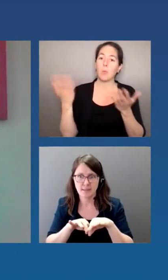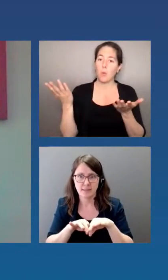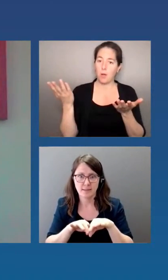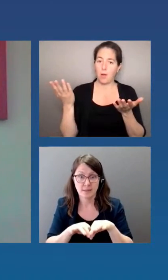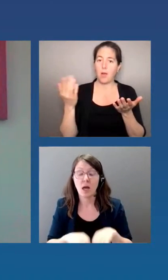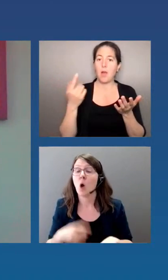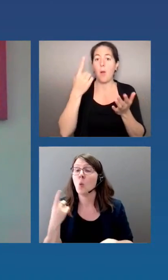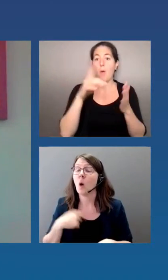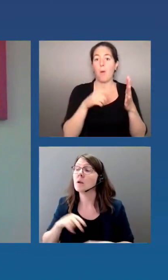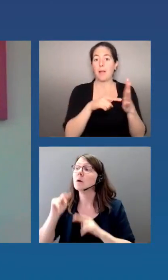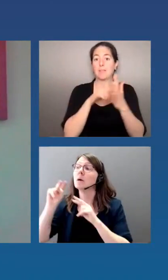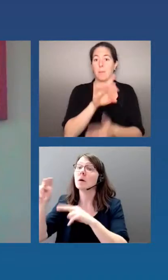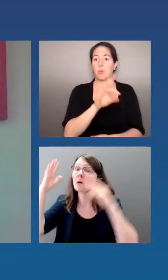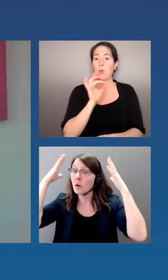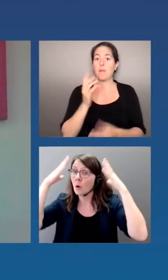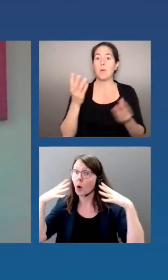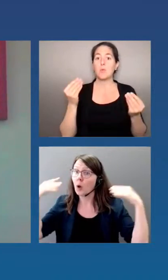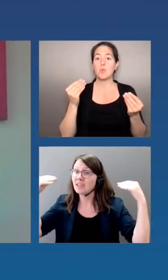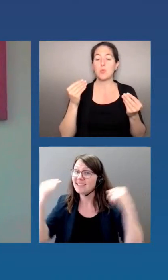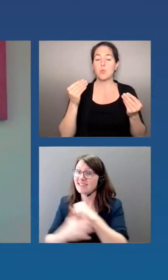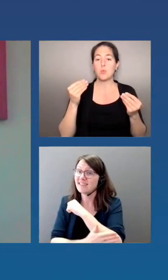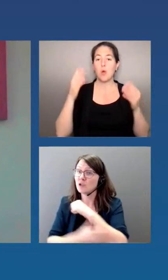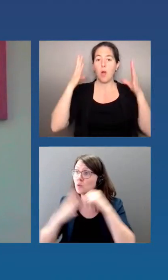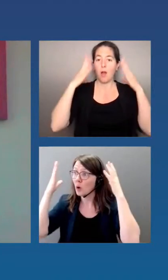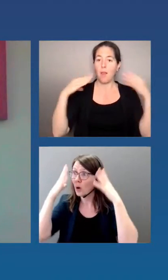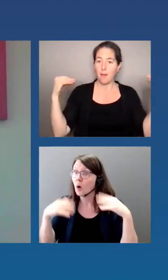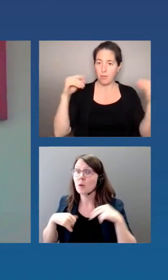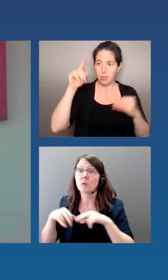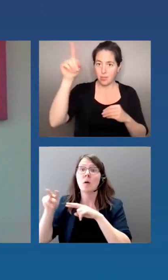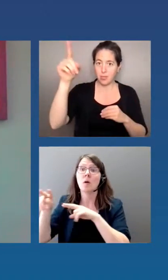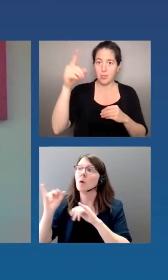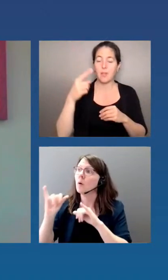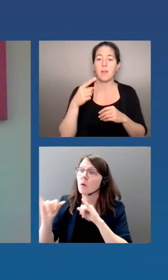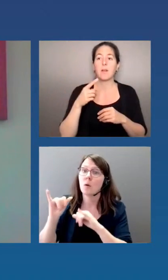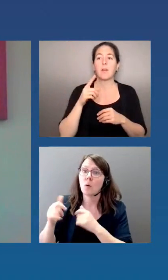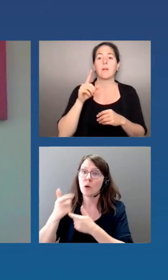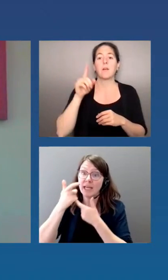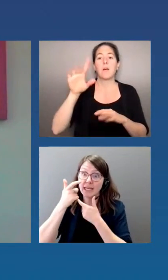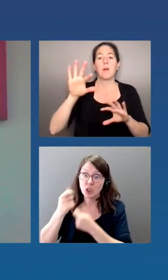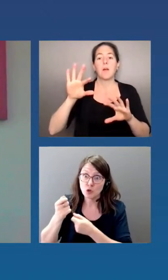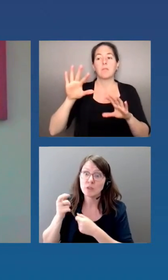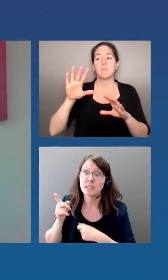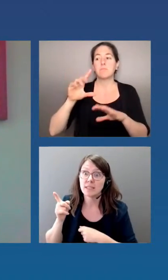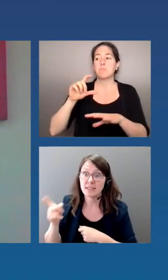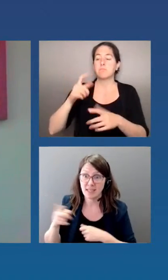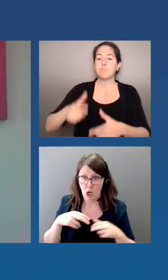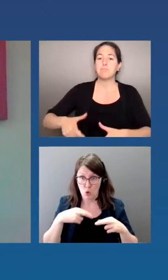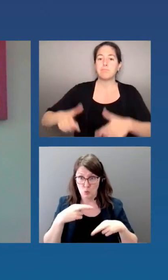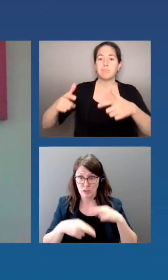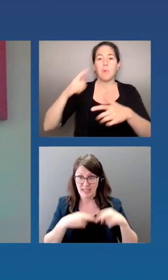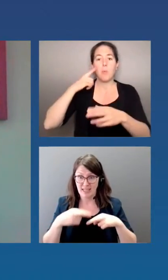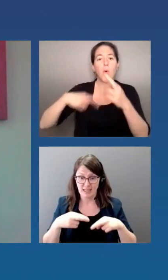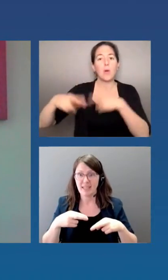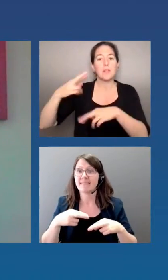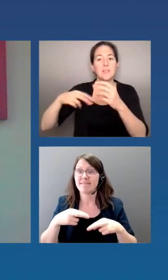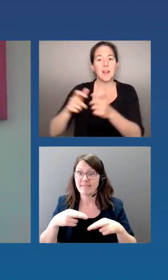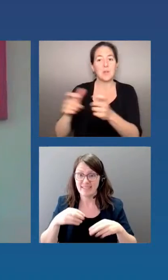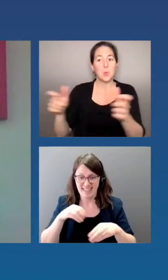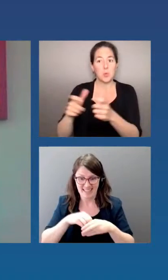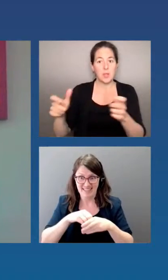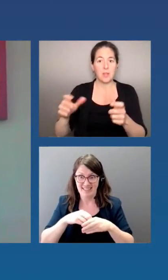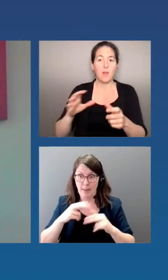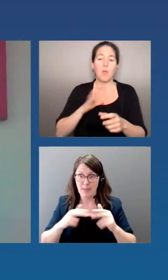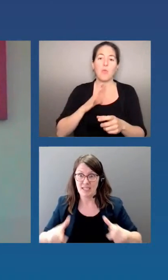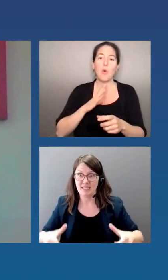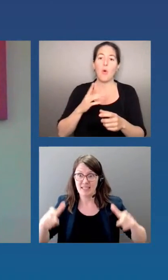Holland was that they have sort of in their recycling facility, they have a bit of an incubator for technology. So they invite